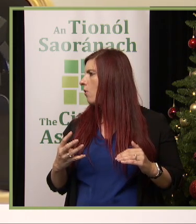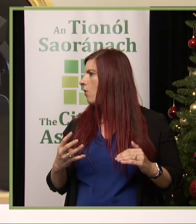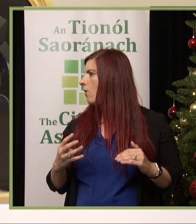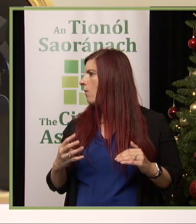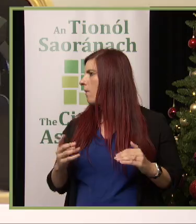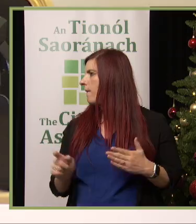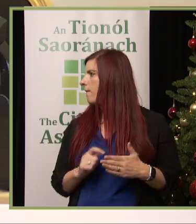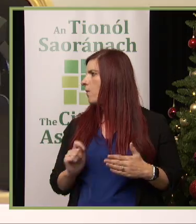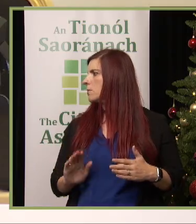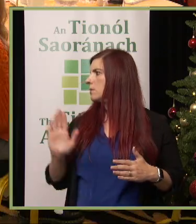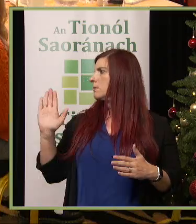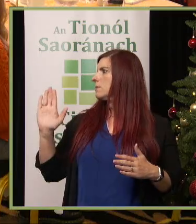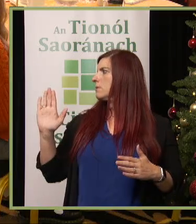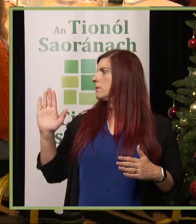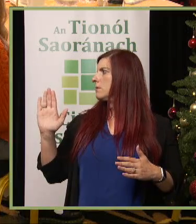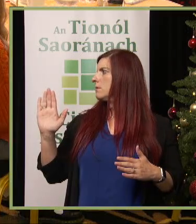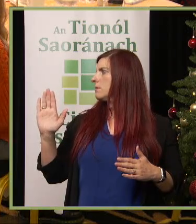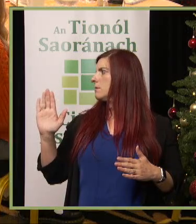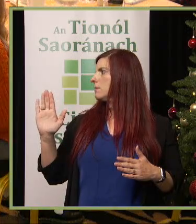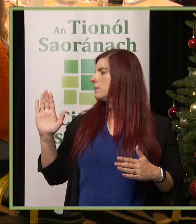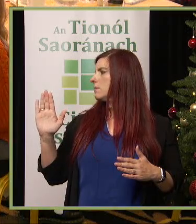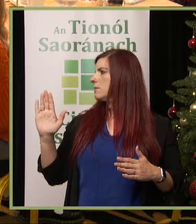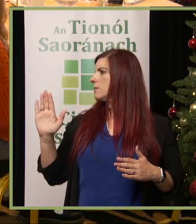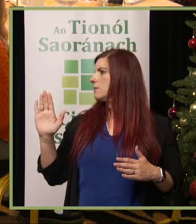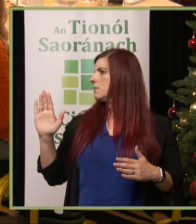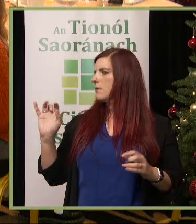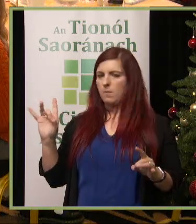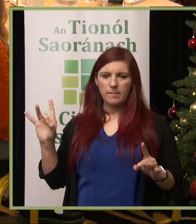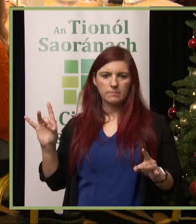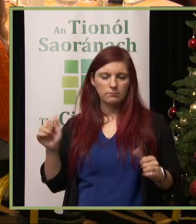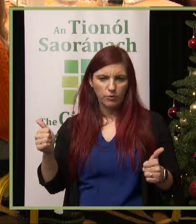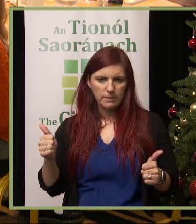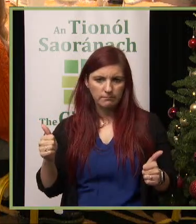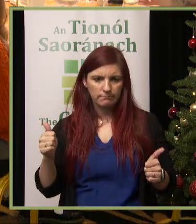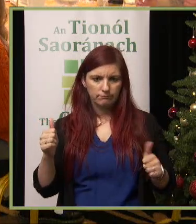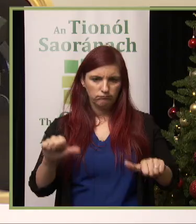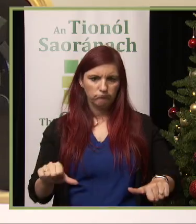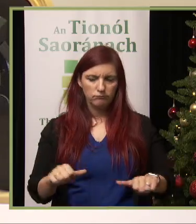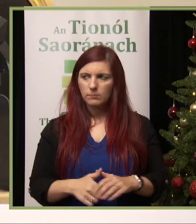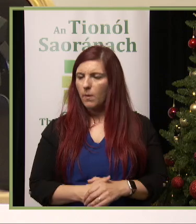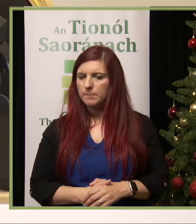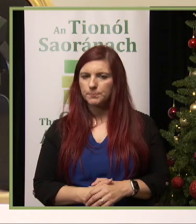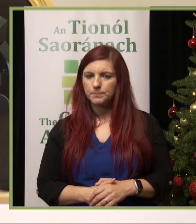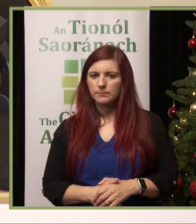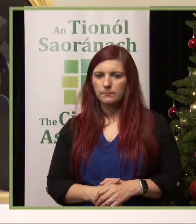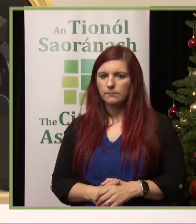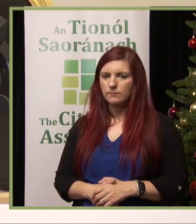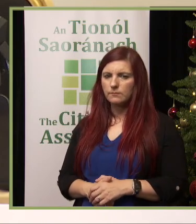room. All in favour of including and enhancing? Okay, thank you. That's passed. Okie